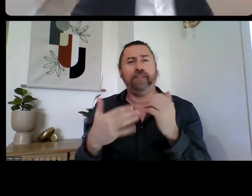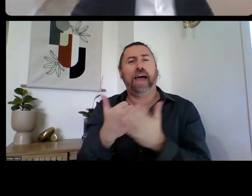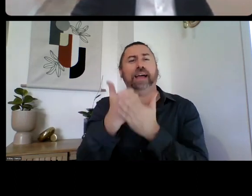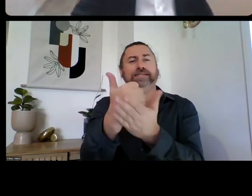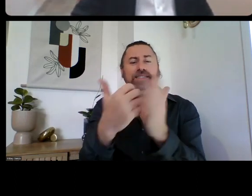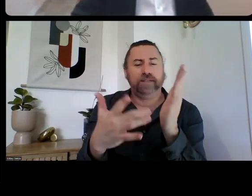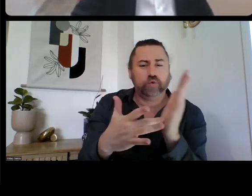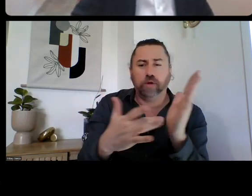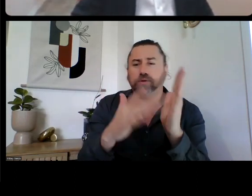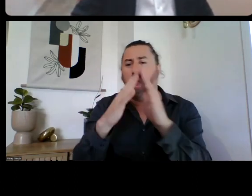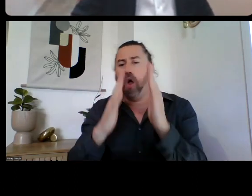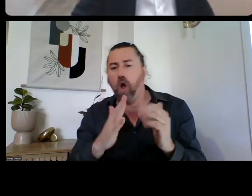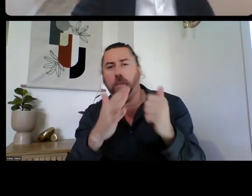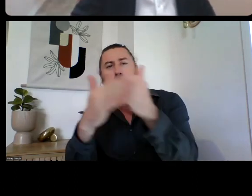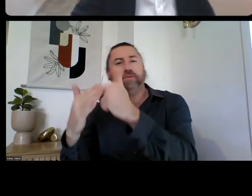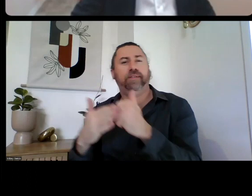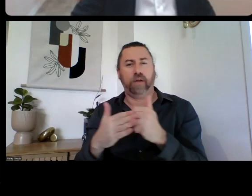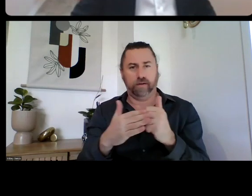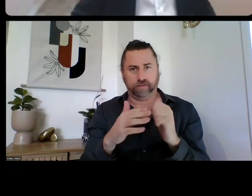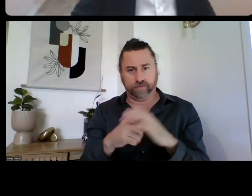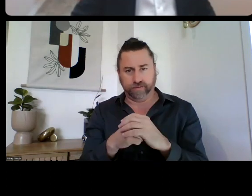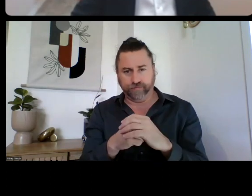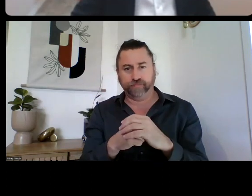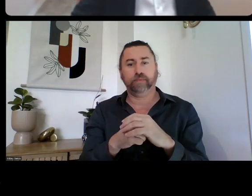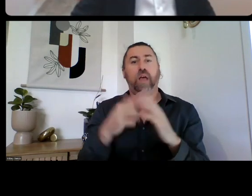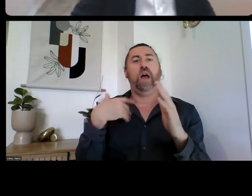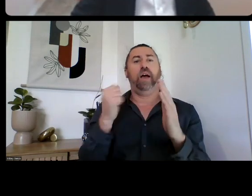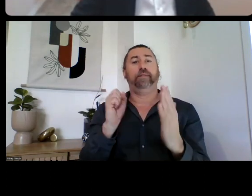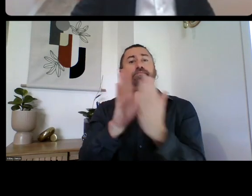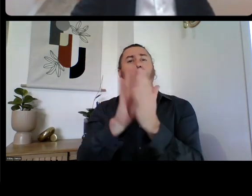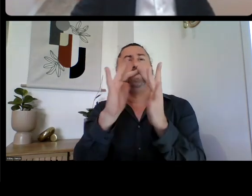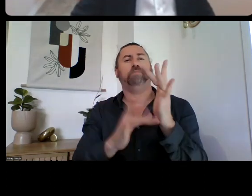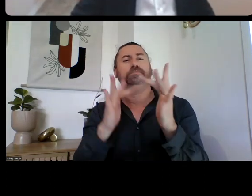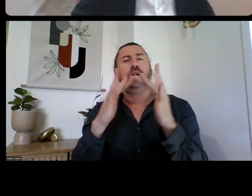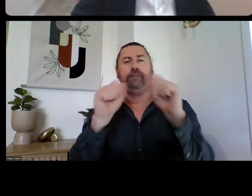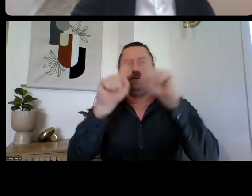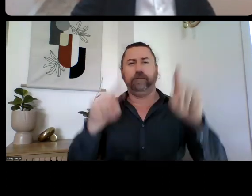technology and home modification scheme. So there's a paper available on our website summarising the co-design